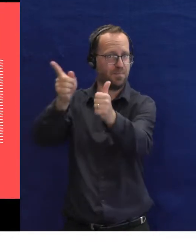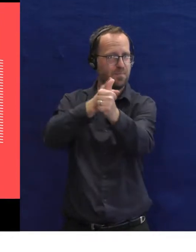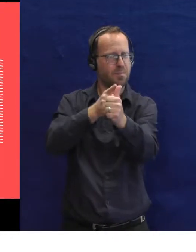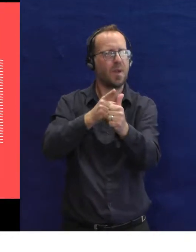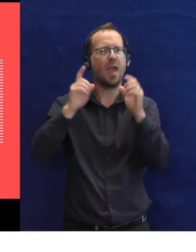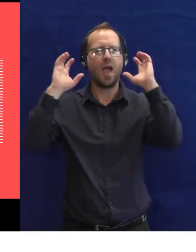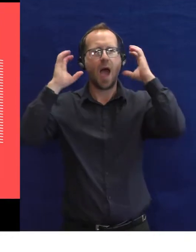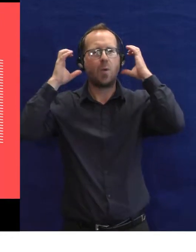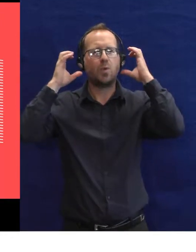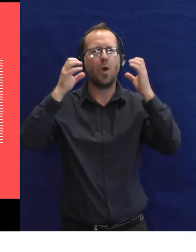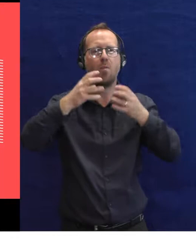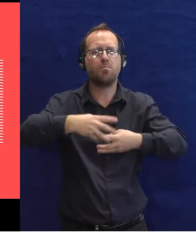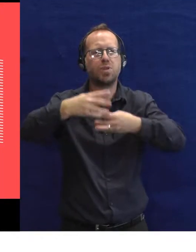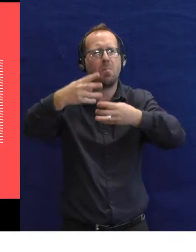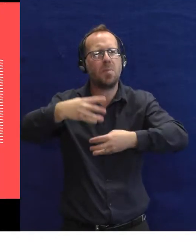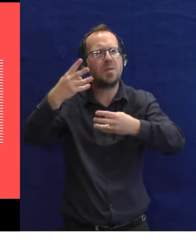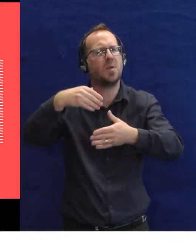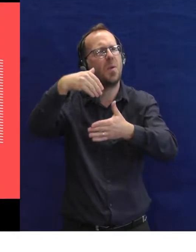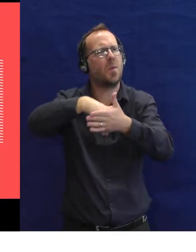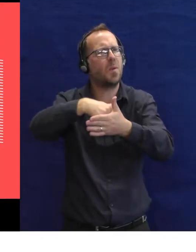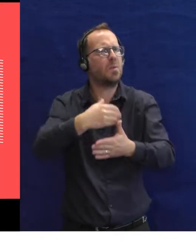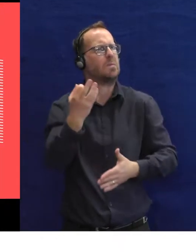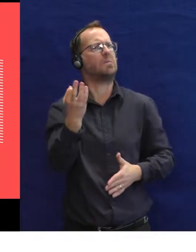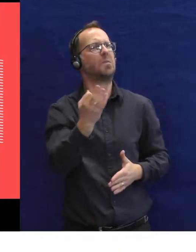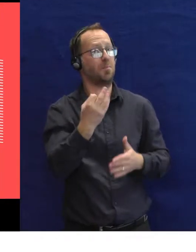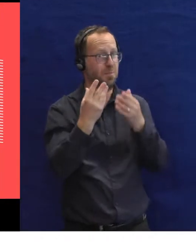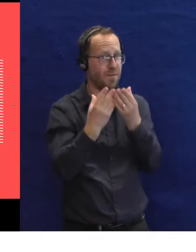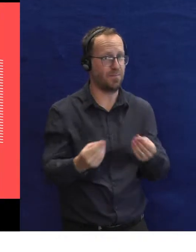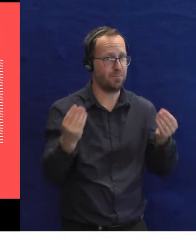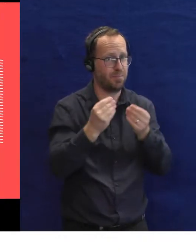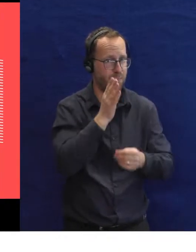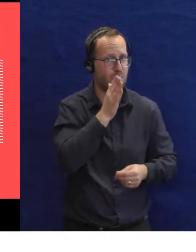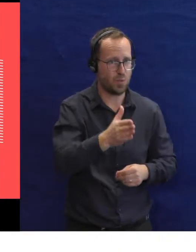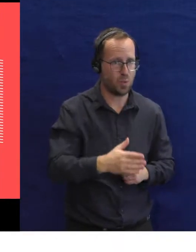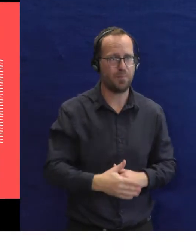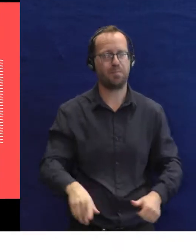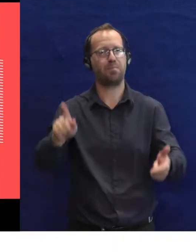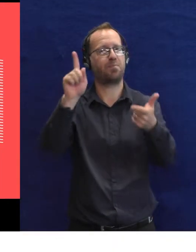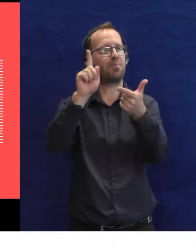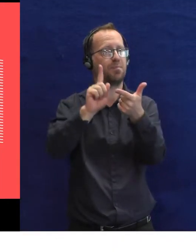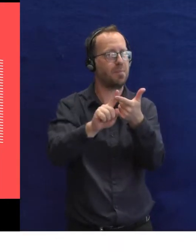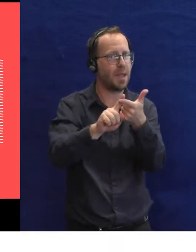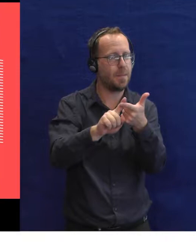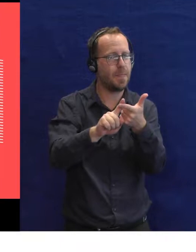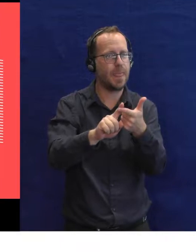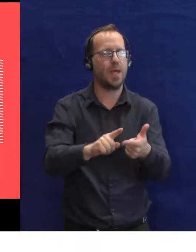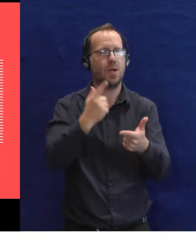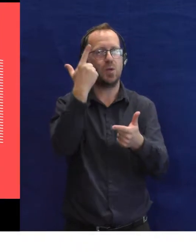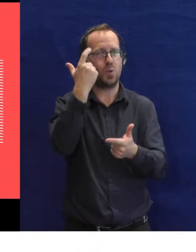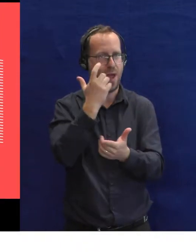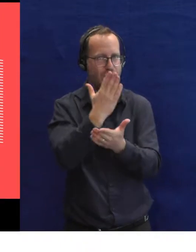description. We are talking about where we can find audio description, where's the